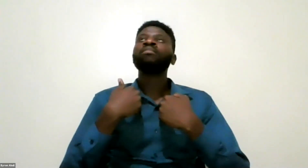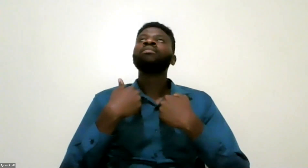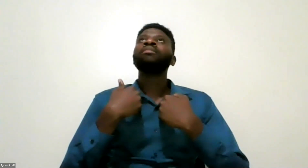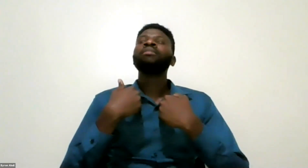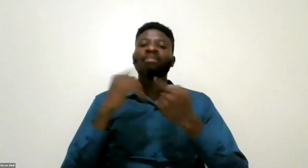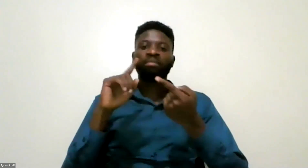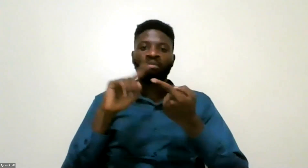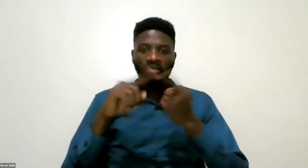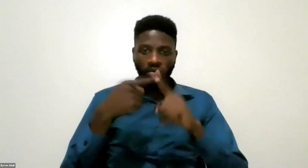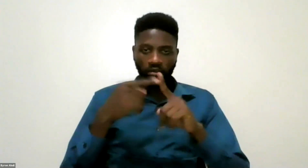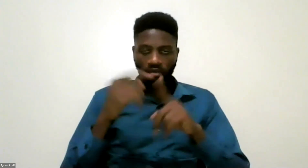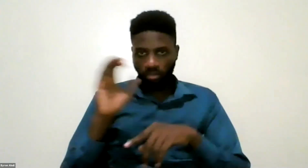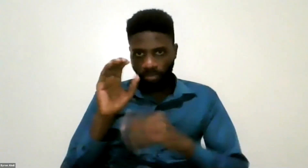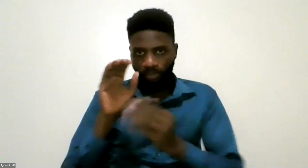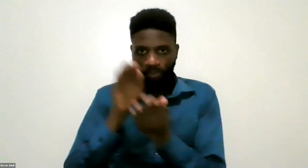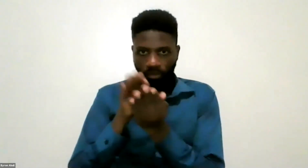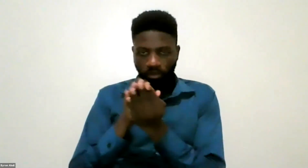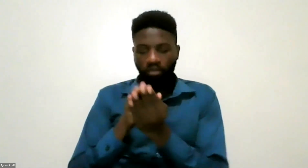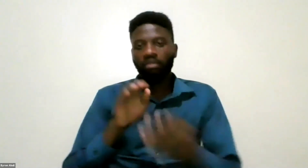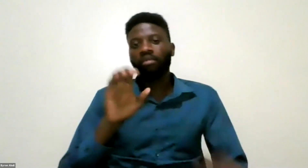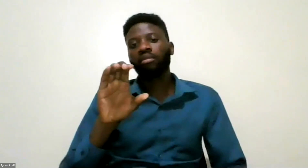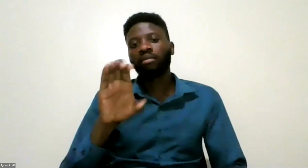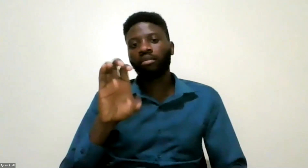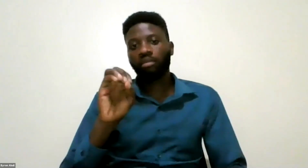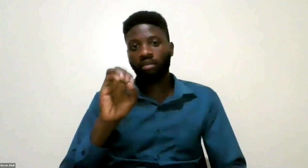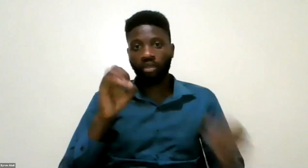Standard Chartered Bank CEO. How many know him?